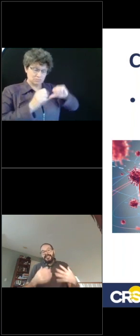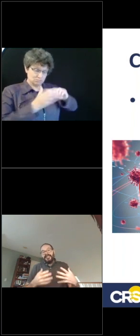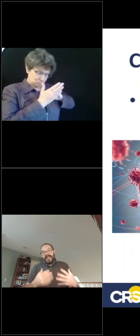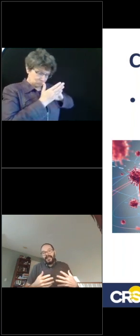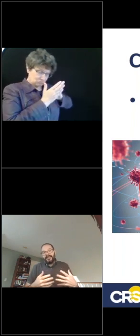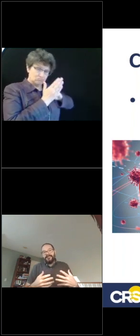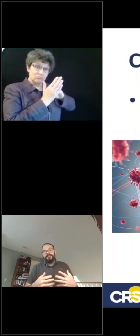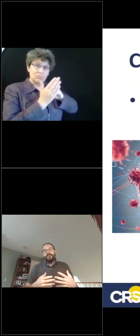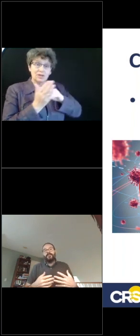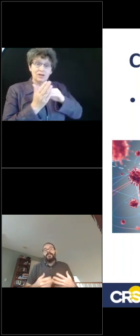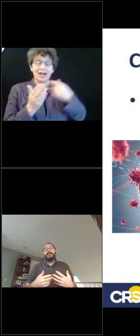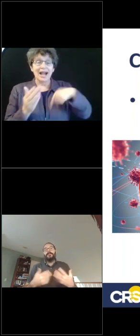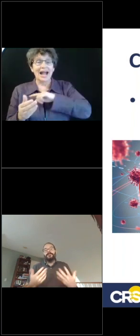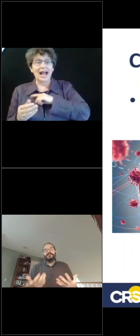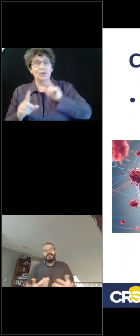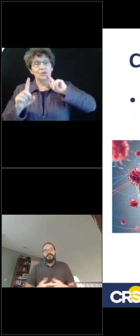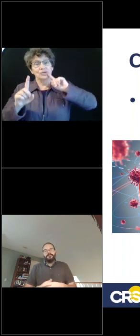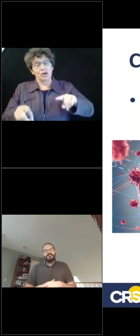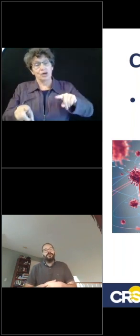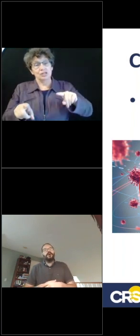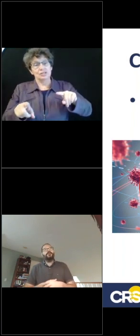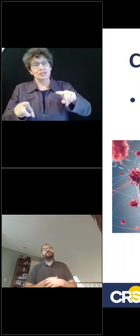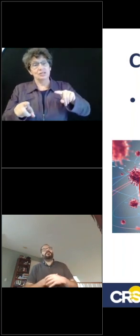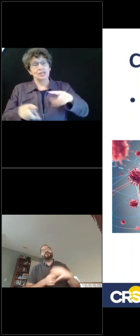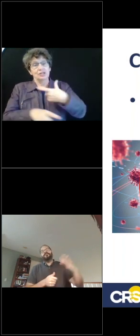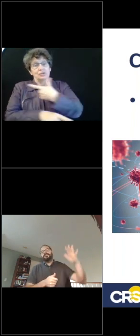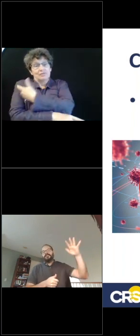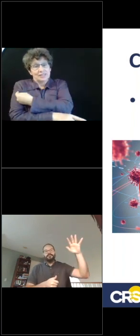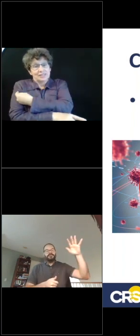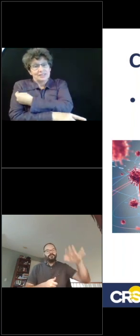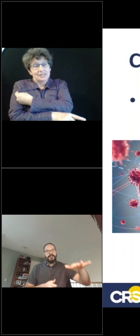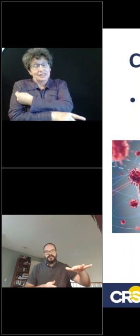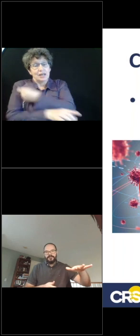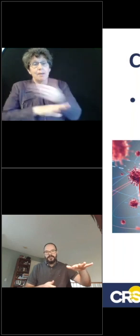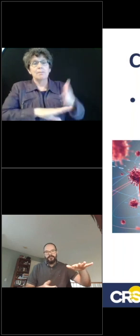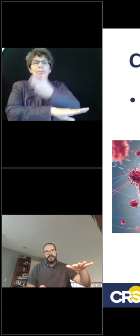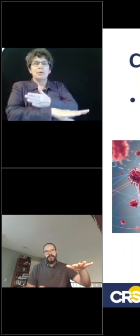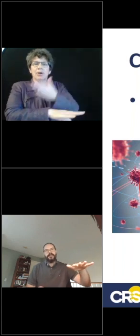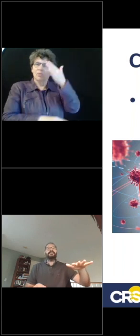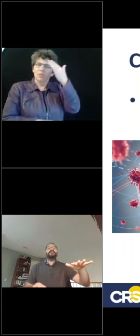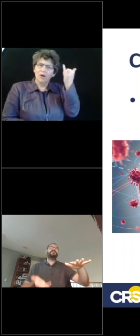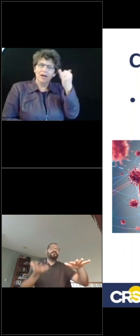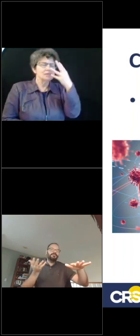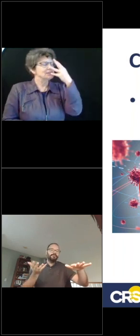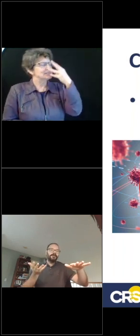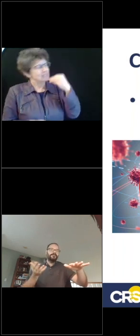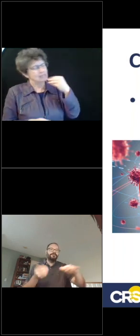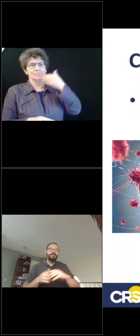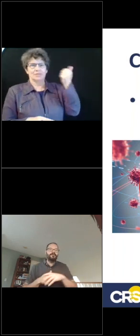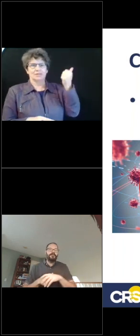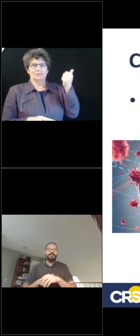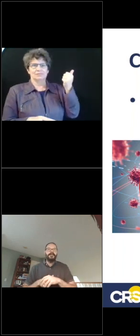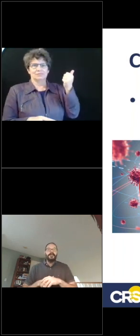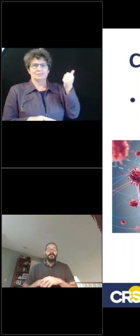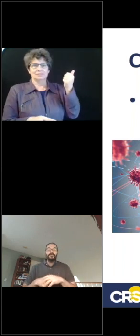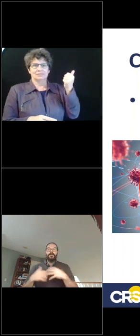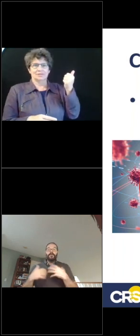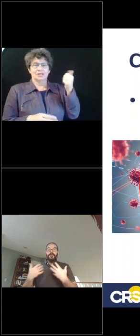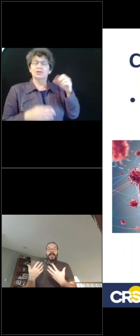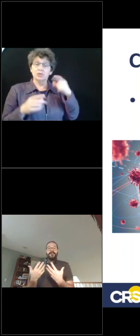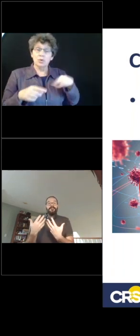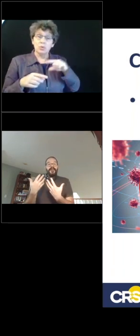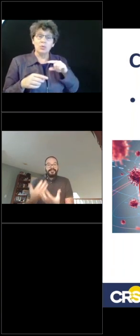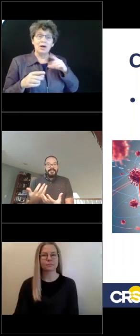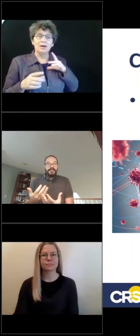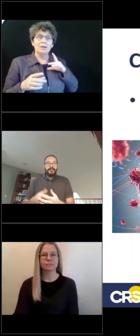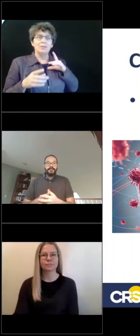actually enhanced when we get better sleep. So not only can we decrease transmission rate and increase recovery rate, but when we